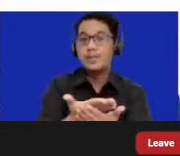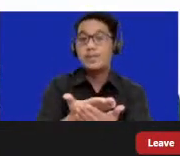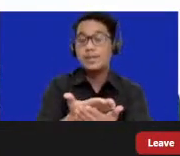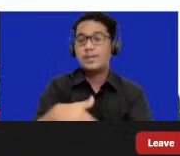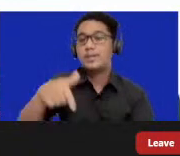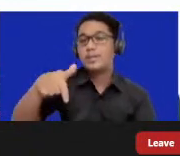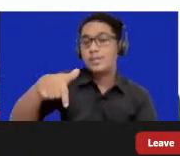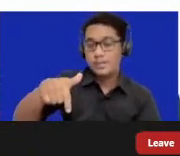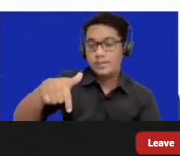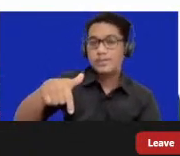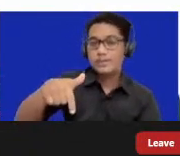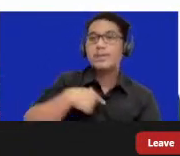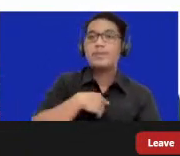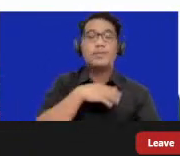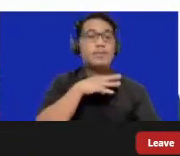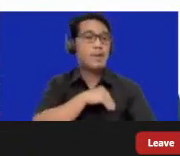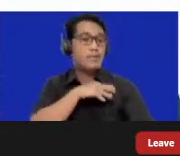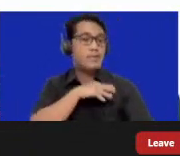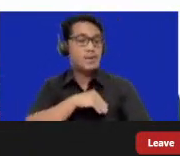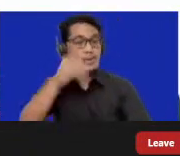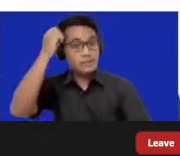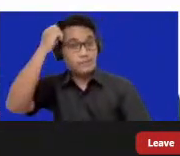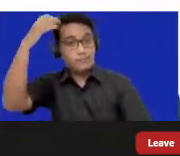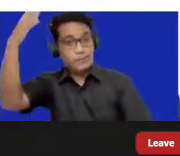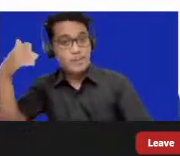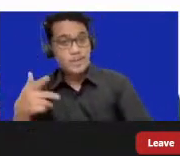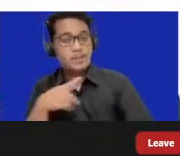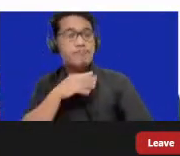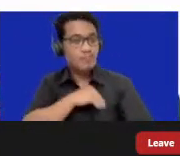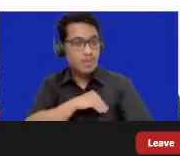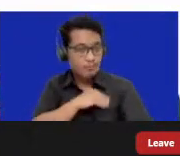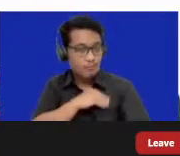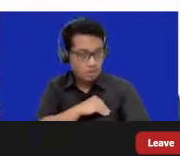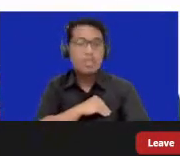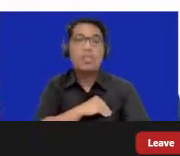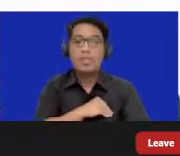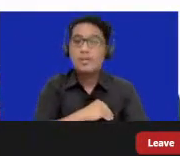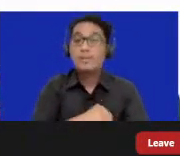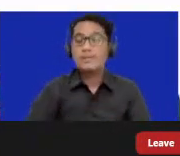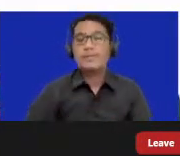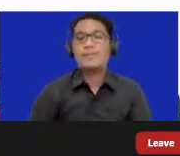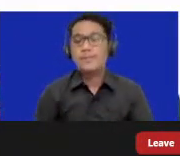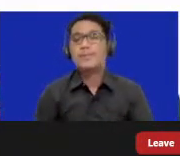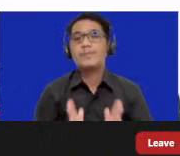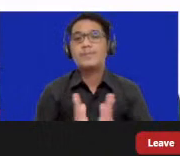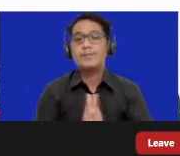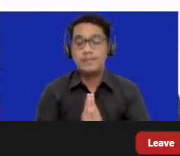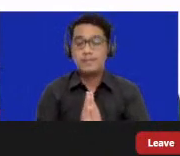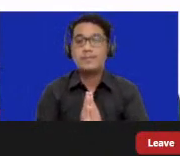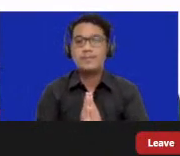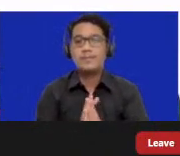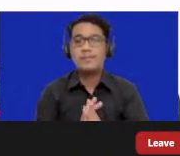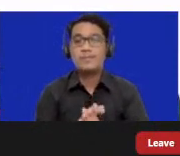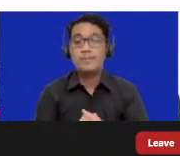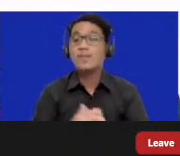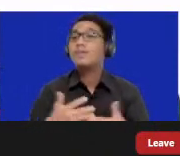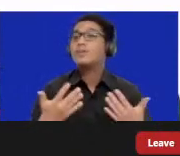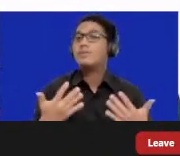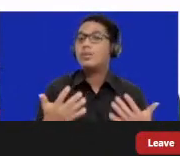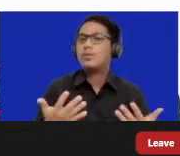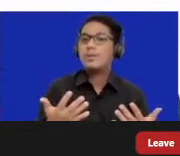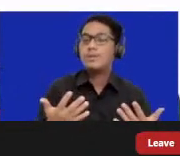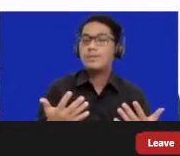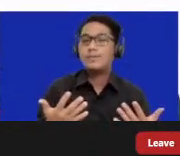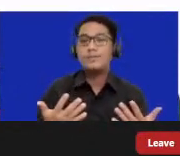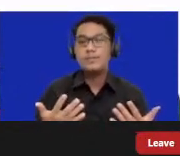And I wish you a great rest of the day from my end. And I wait